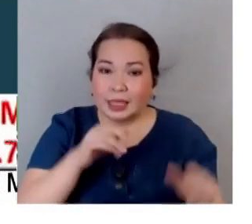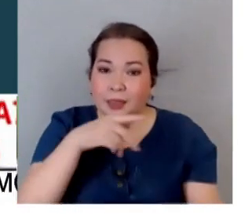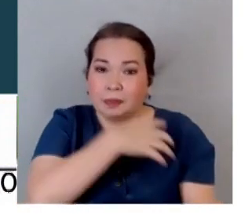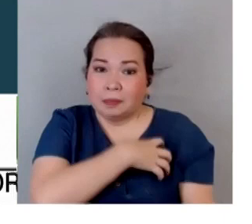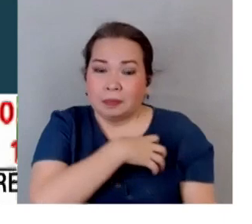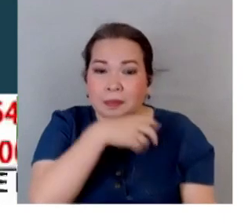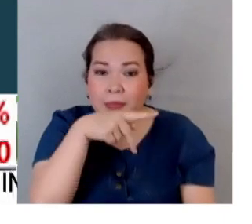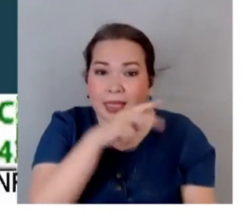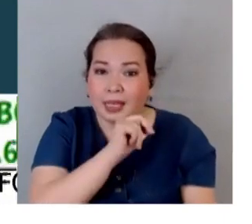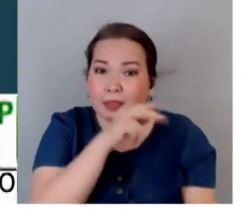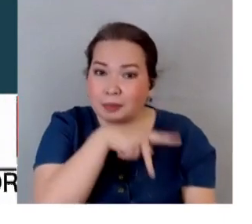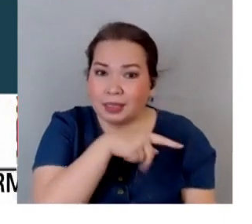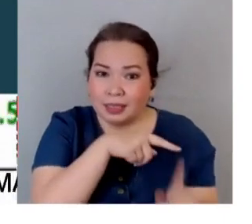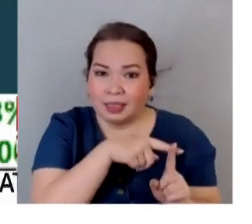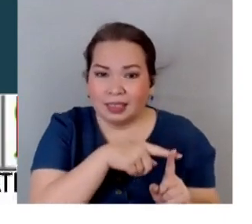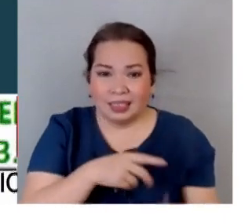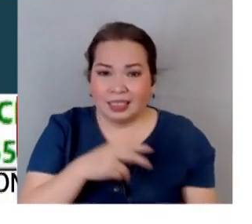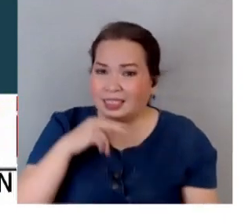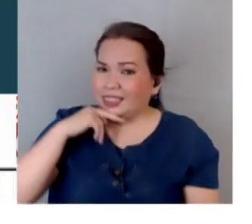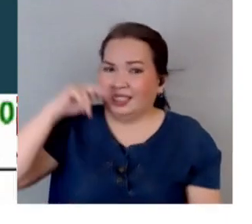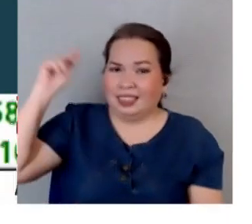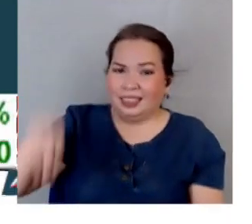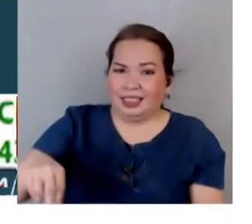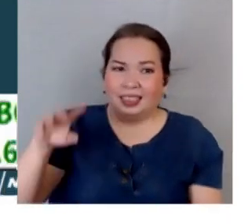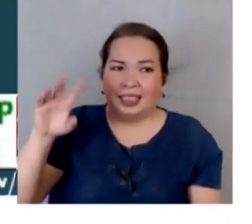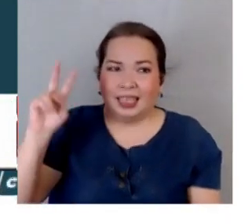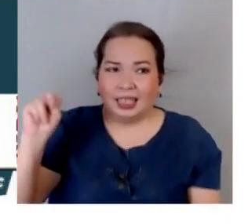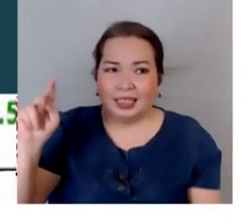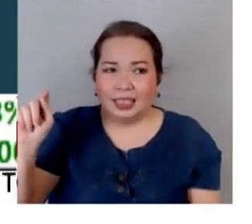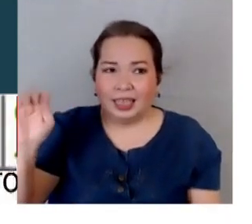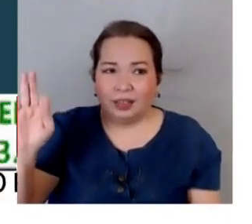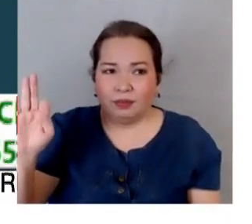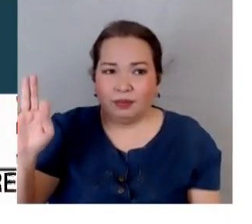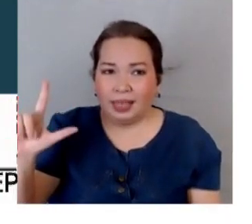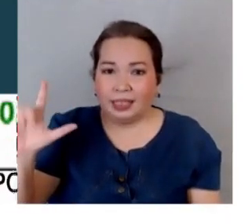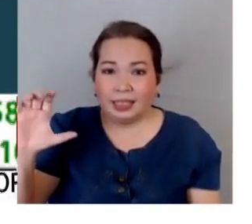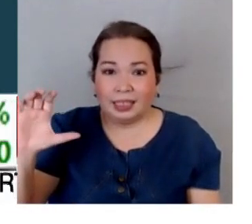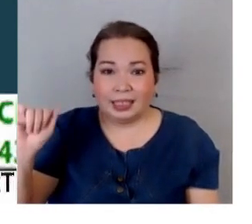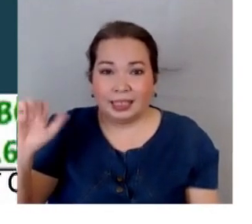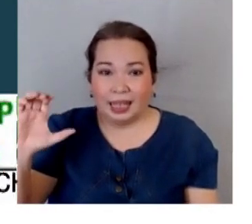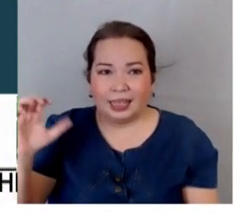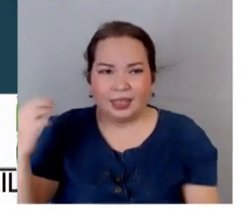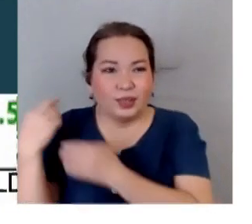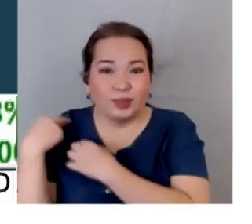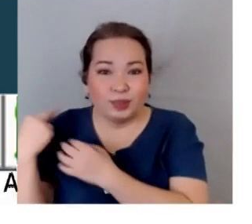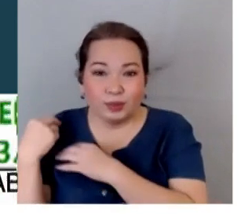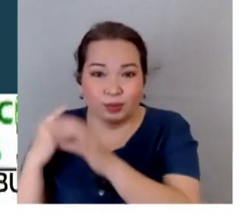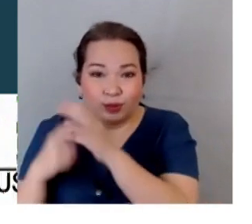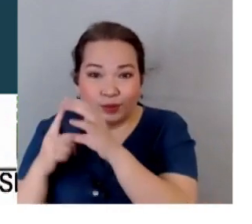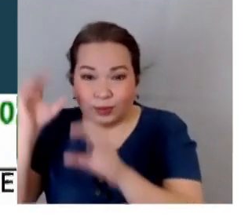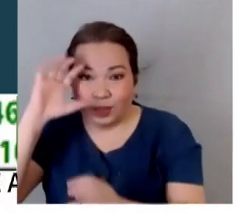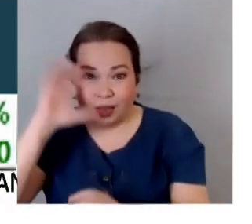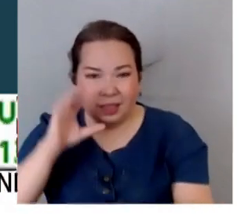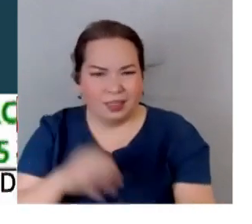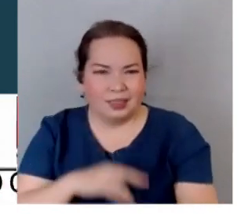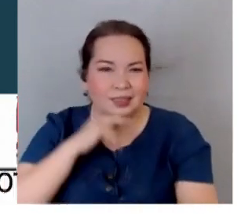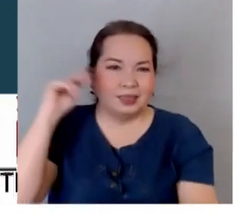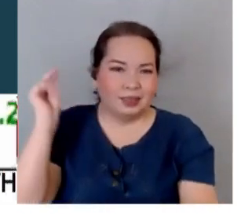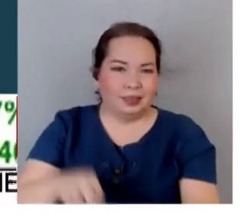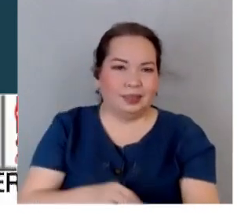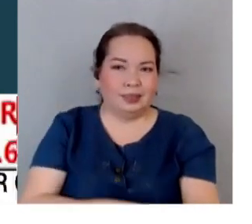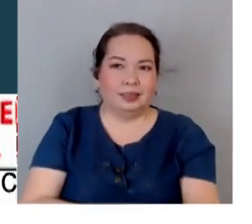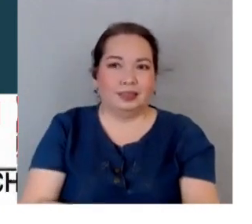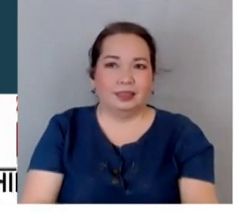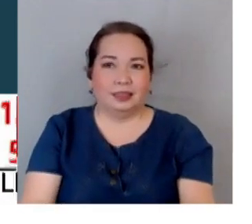need NTFLCAC, you see. I mean, I always say this: if you